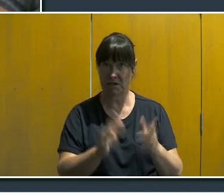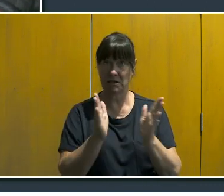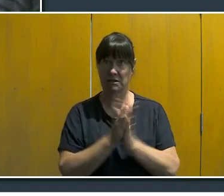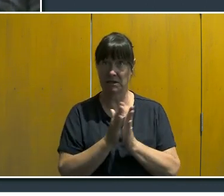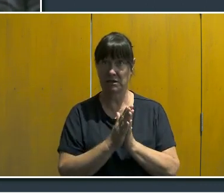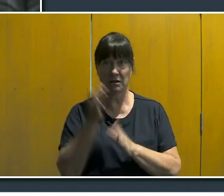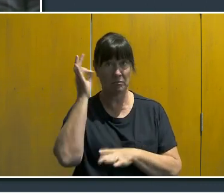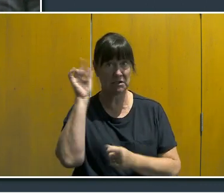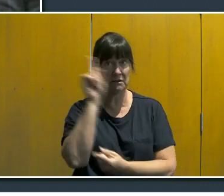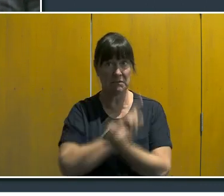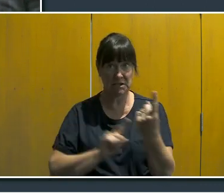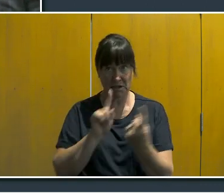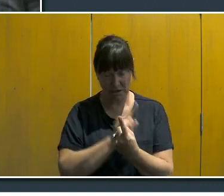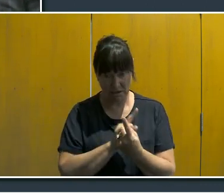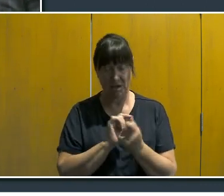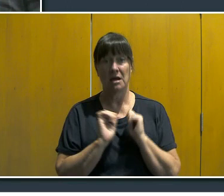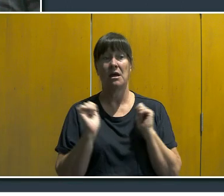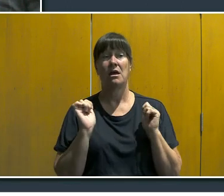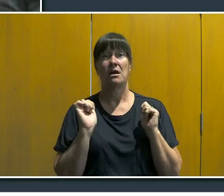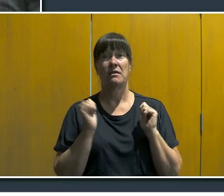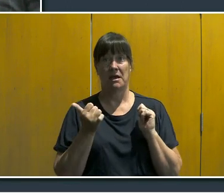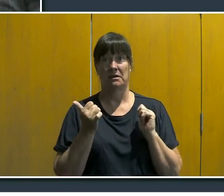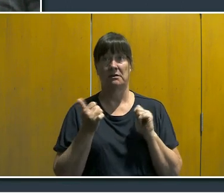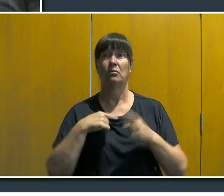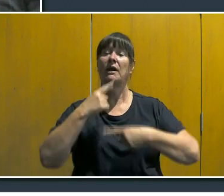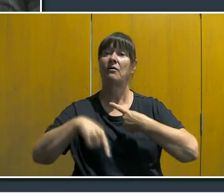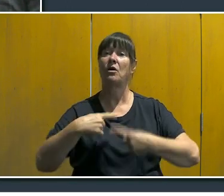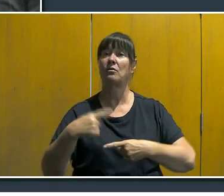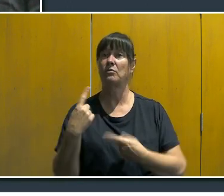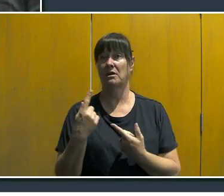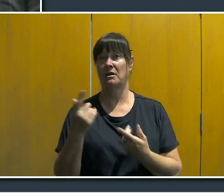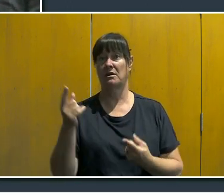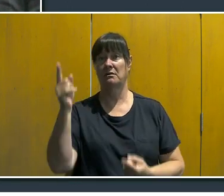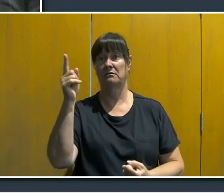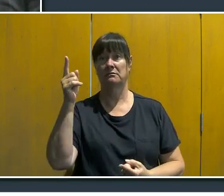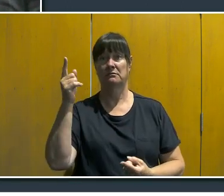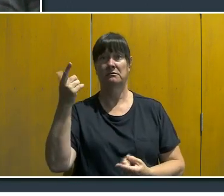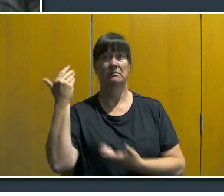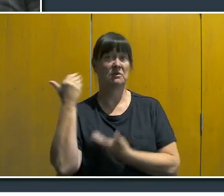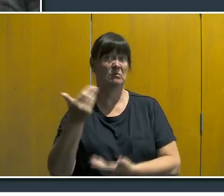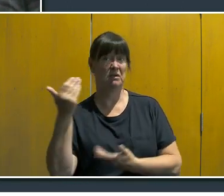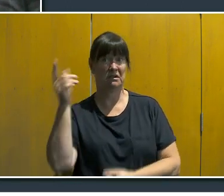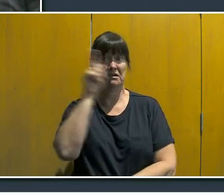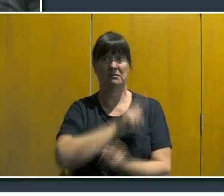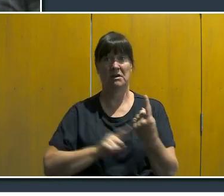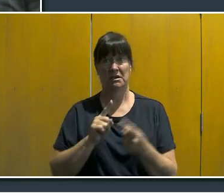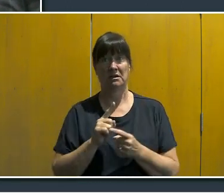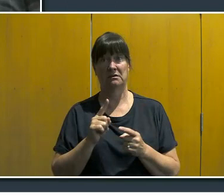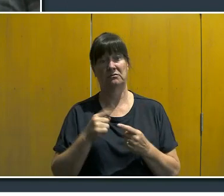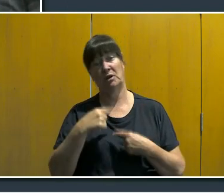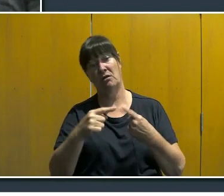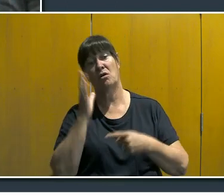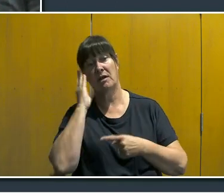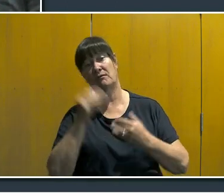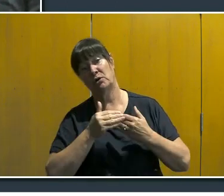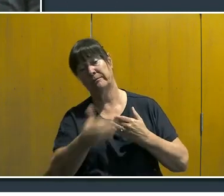Napier Committee meetings initially, and the hearing will recommence in the afternoon. So if we could